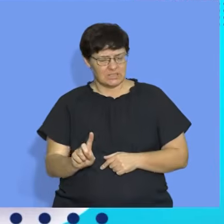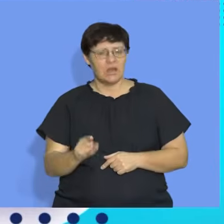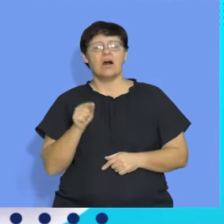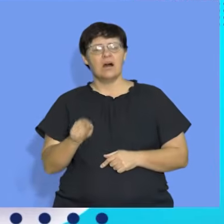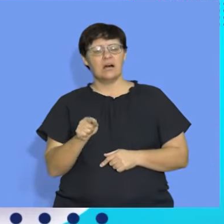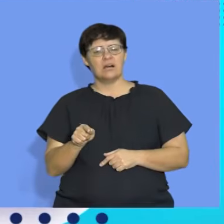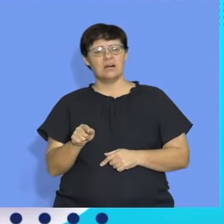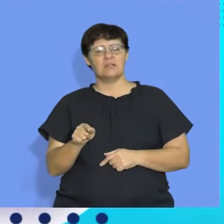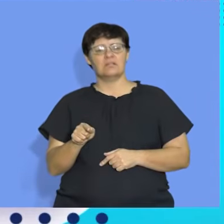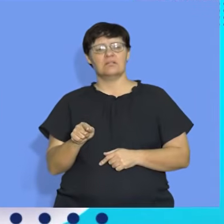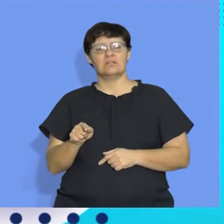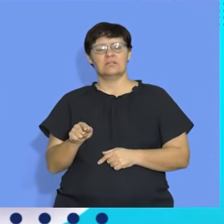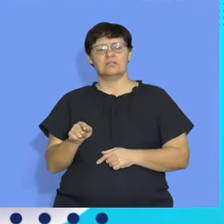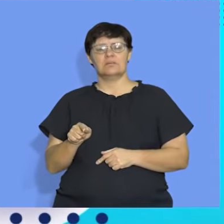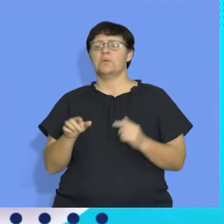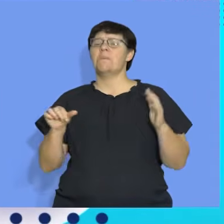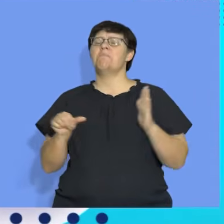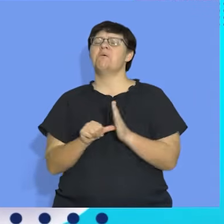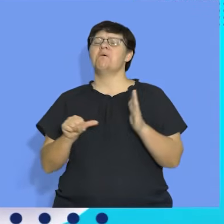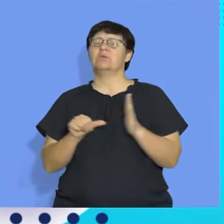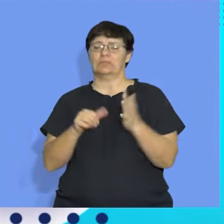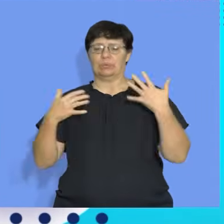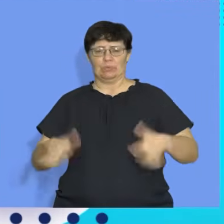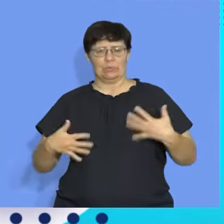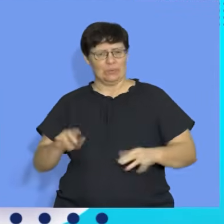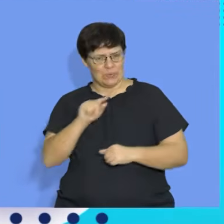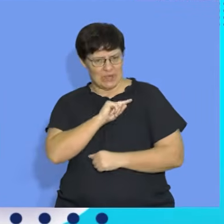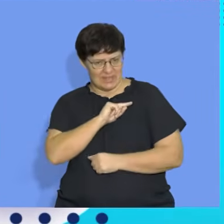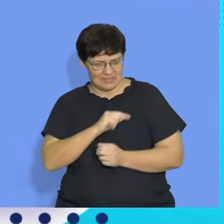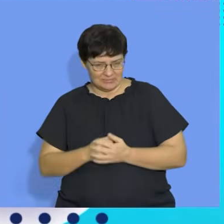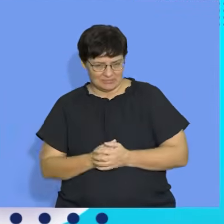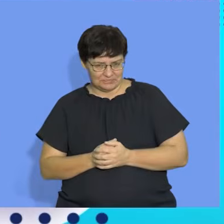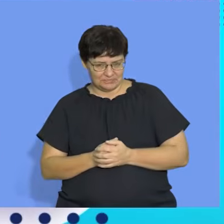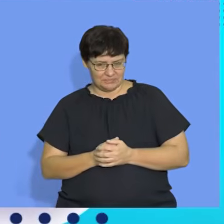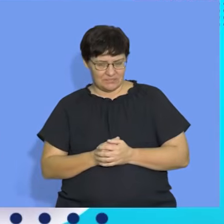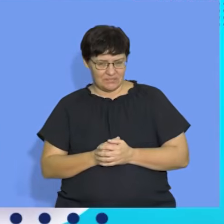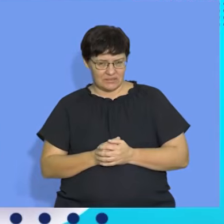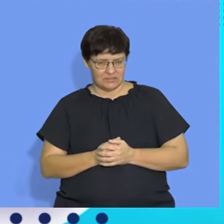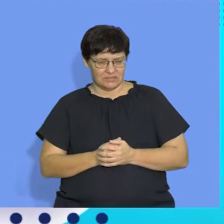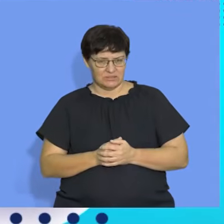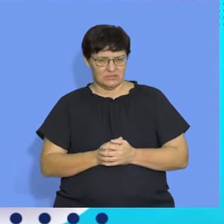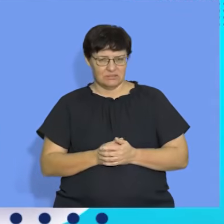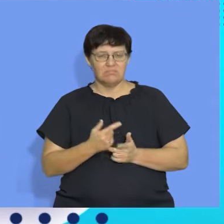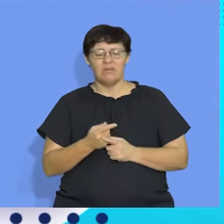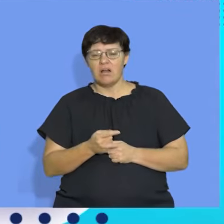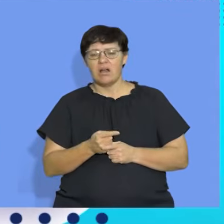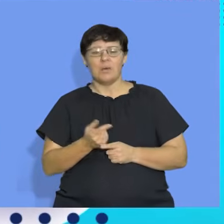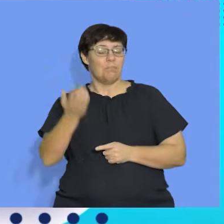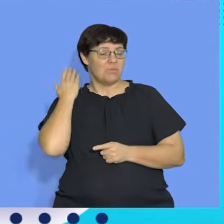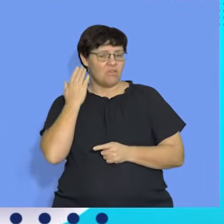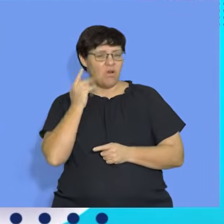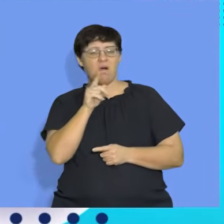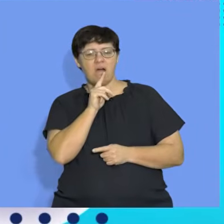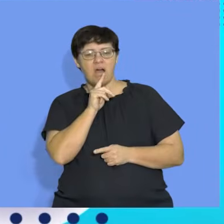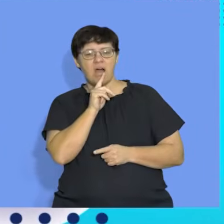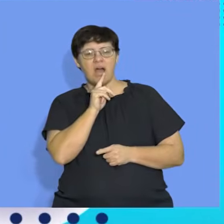are microorganisms so important in our environment. Guys, as some of the things that we've touched on, we're going to